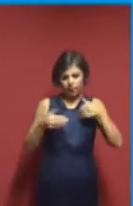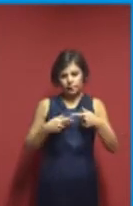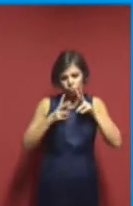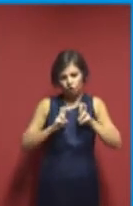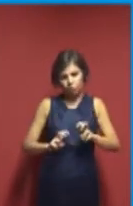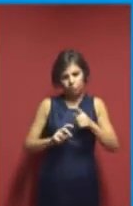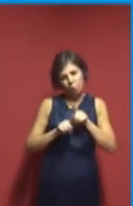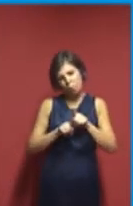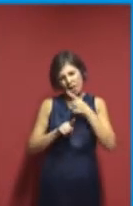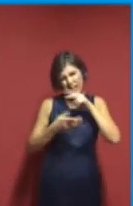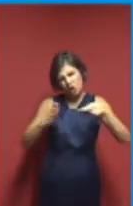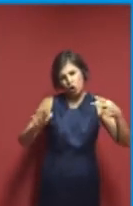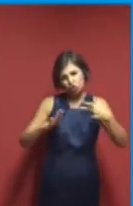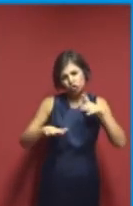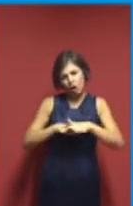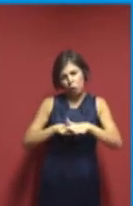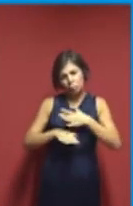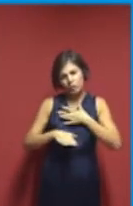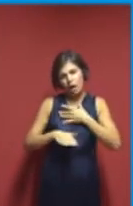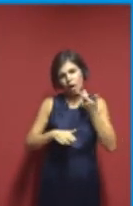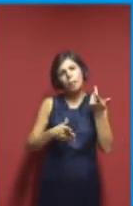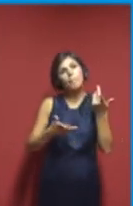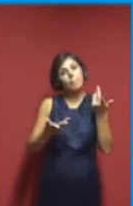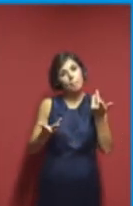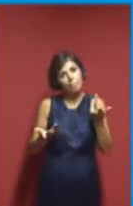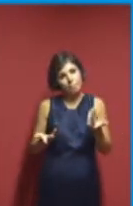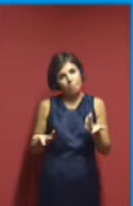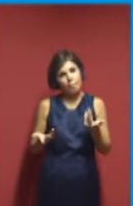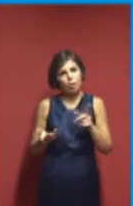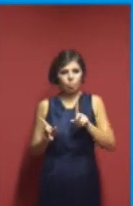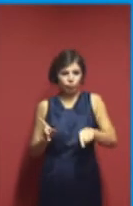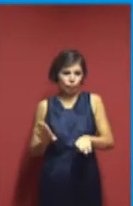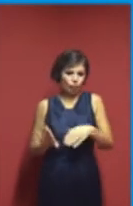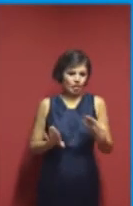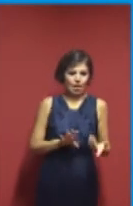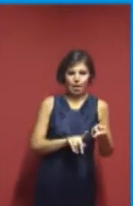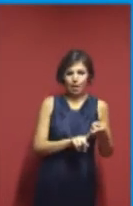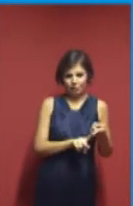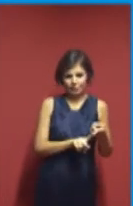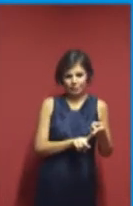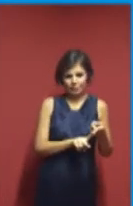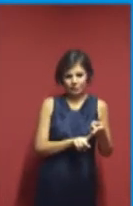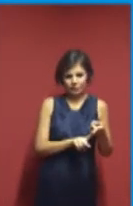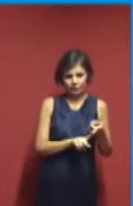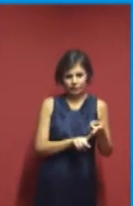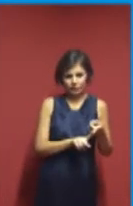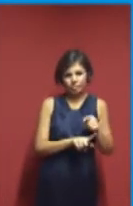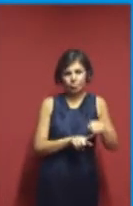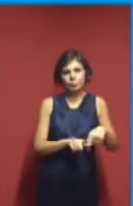also enabled us to share, which then is not individual anymore, but